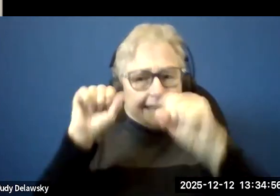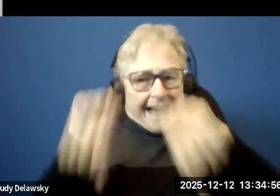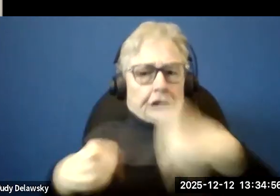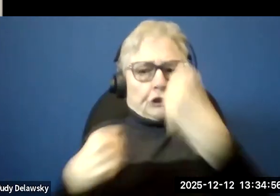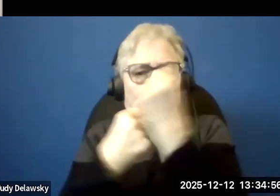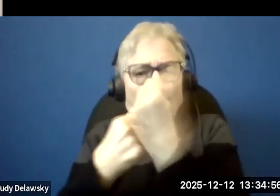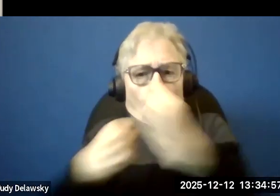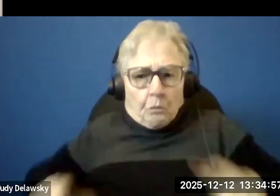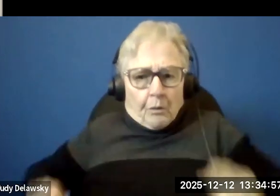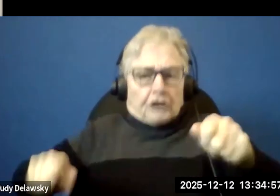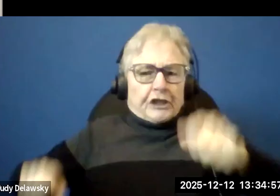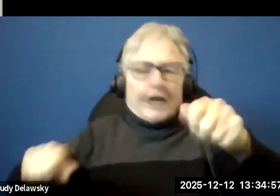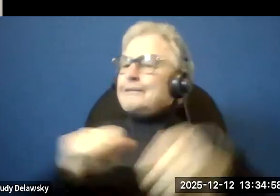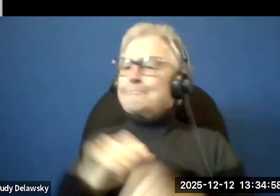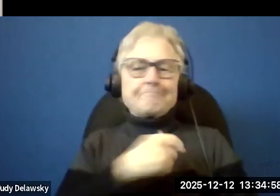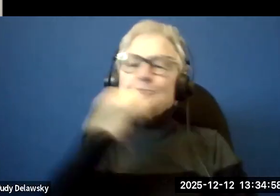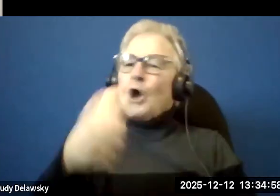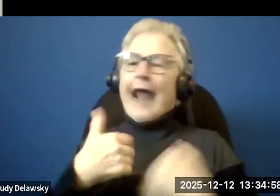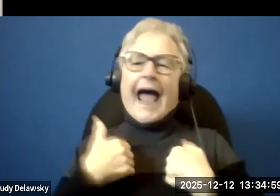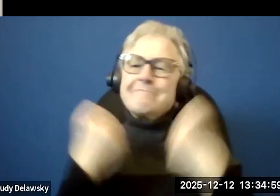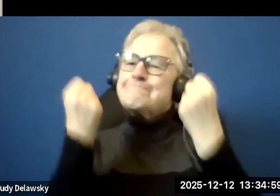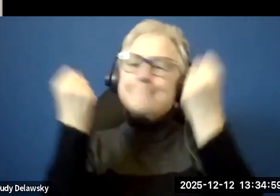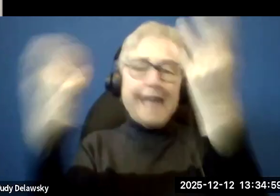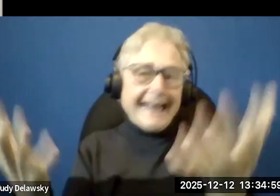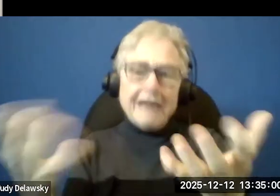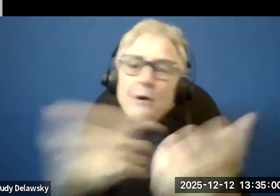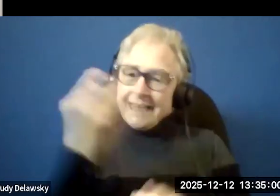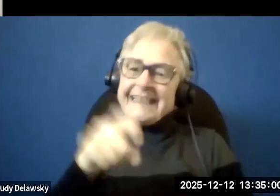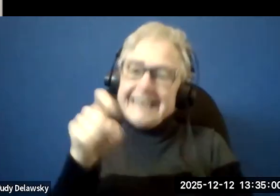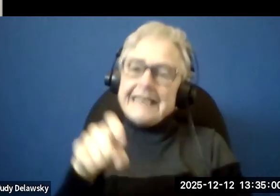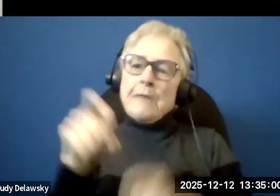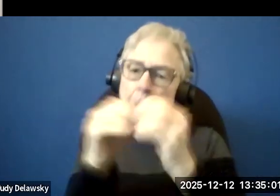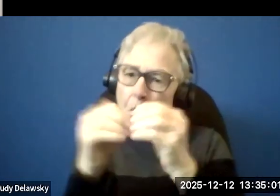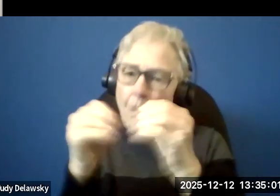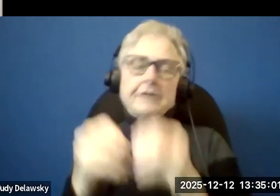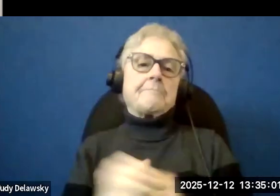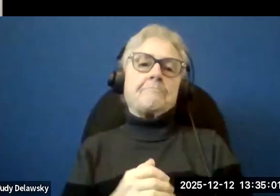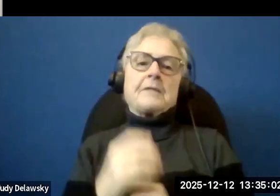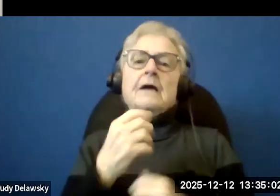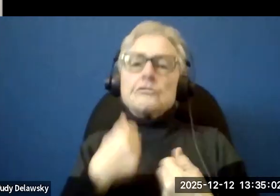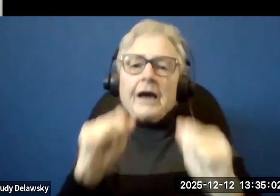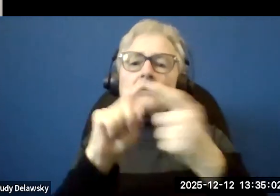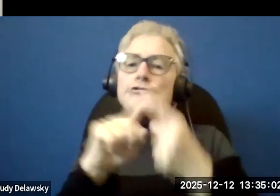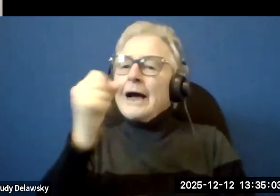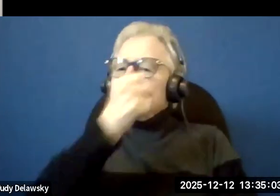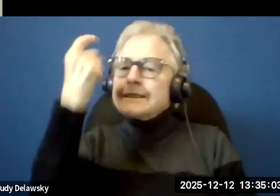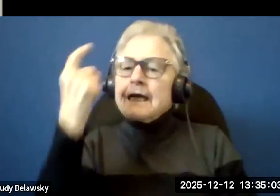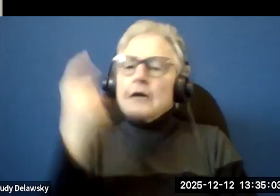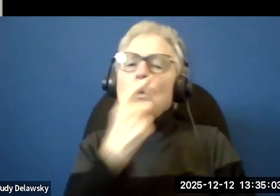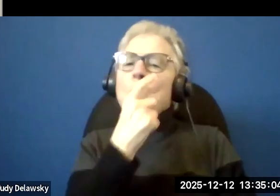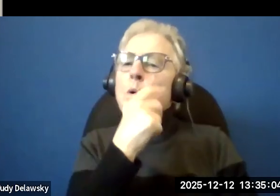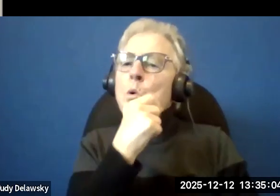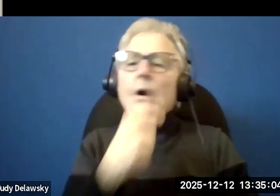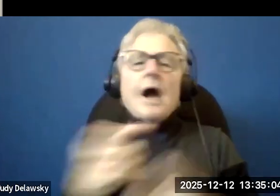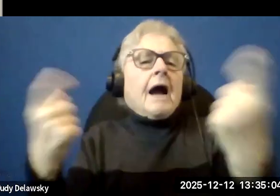are not as plentiful as we would like to see, and so it's really trying to have an understanding of who is coming from